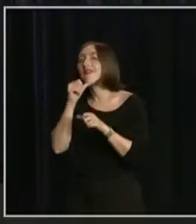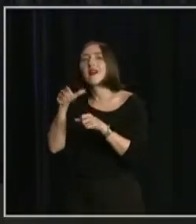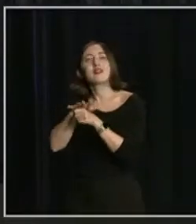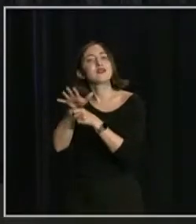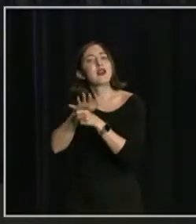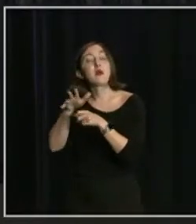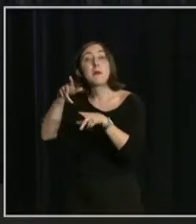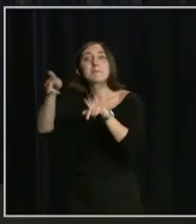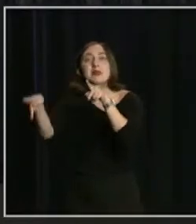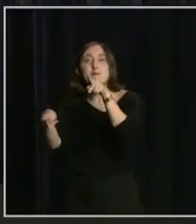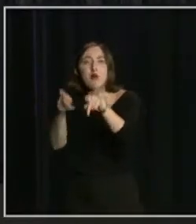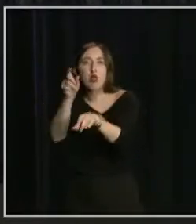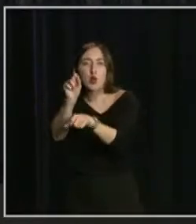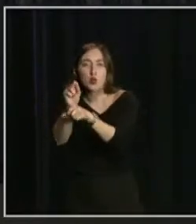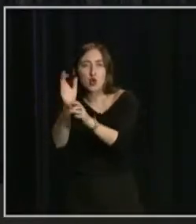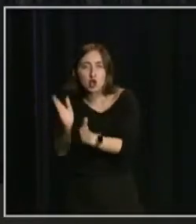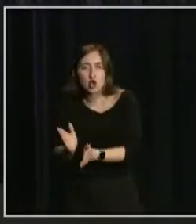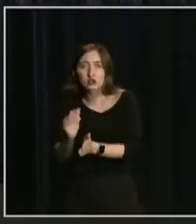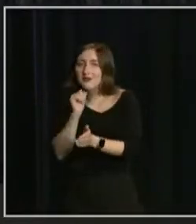So is that many